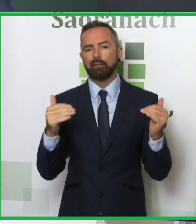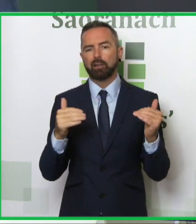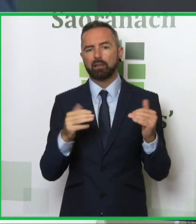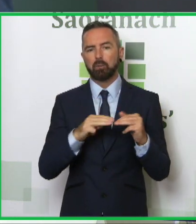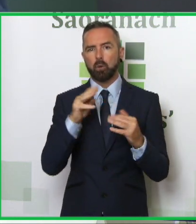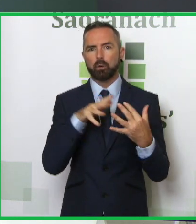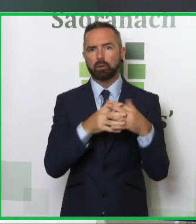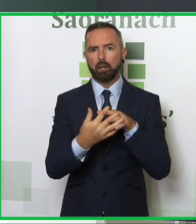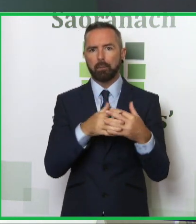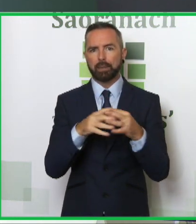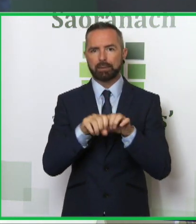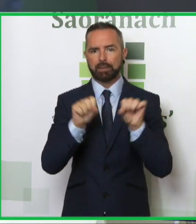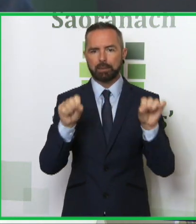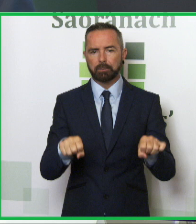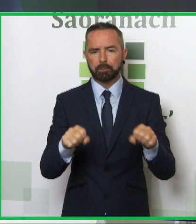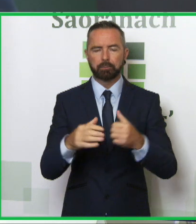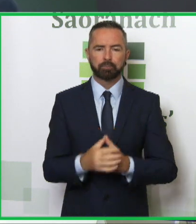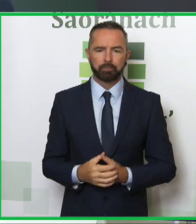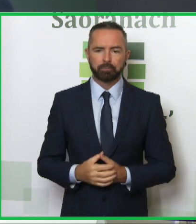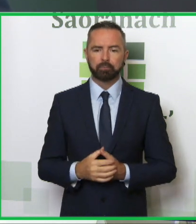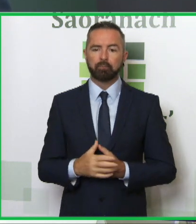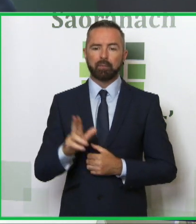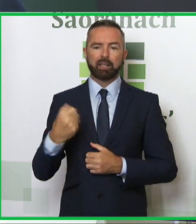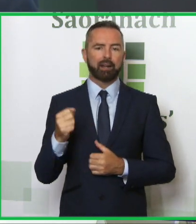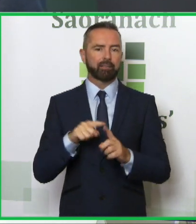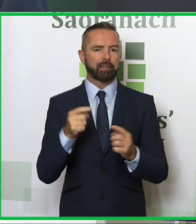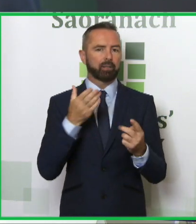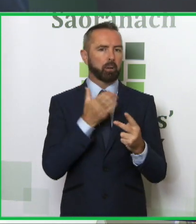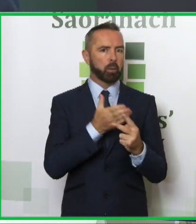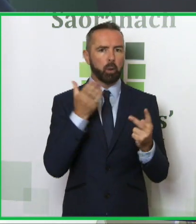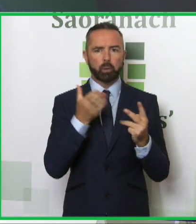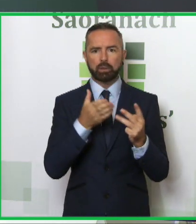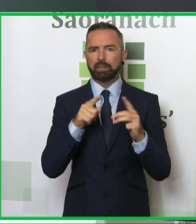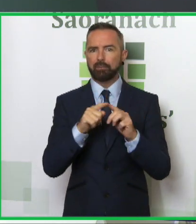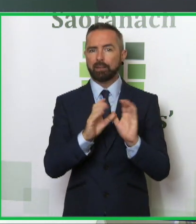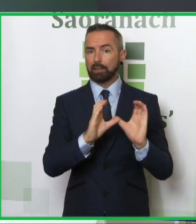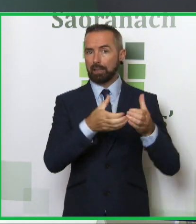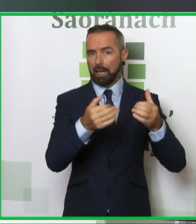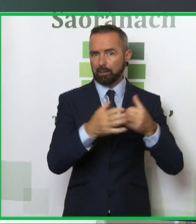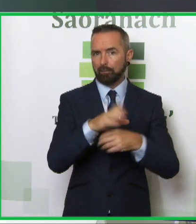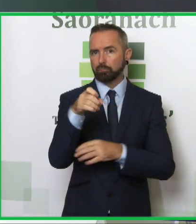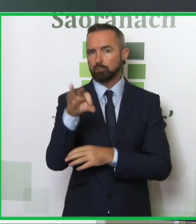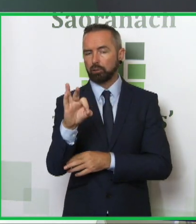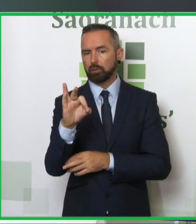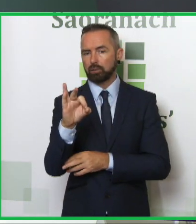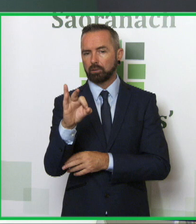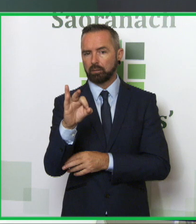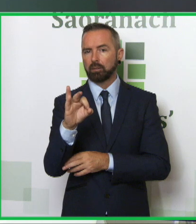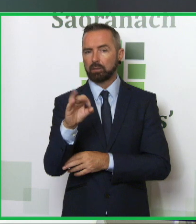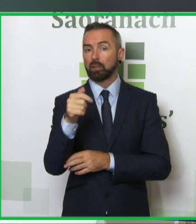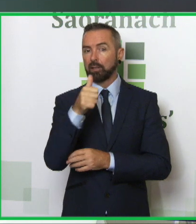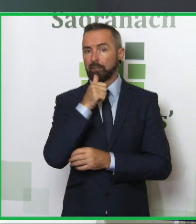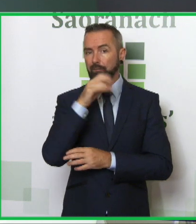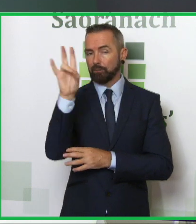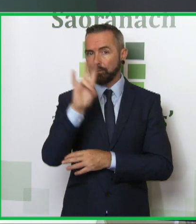more nuanced, where you could have different approaches for different classes of drugs. Yeah. So, and in terms of this first